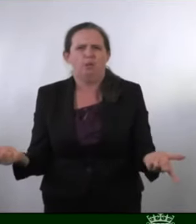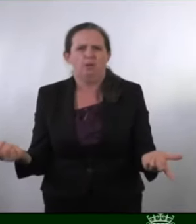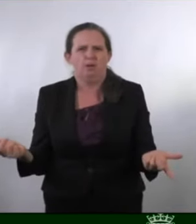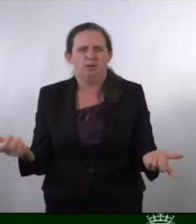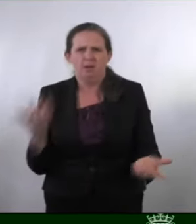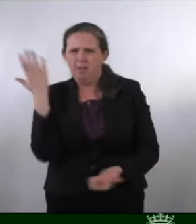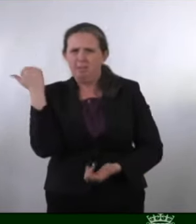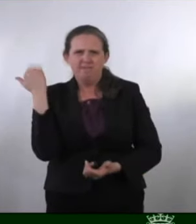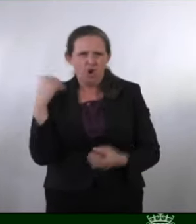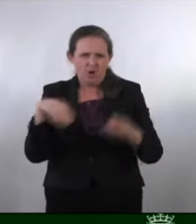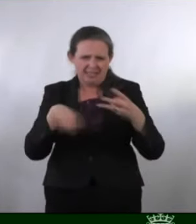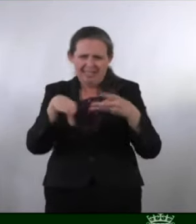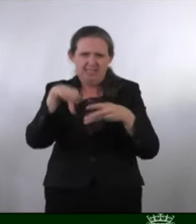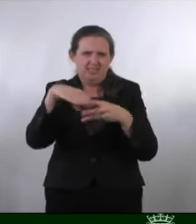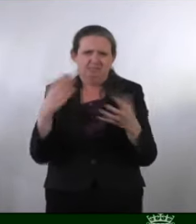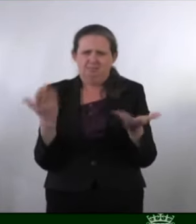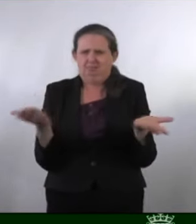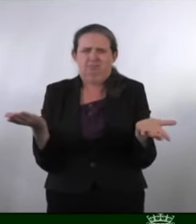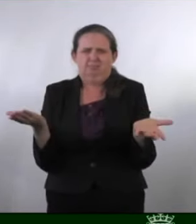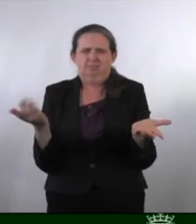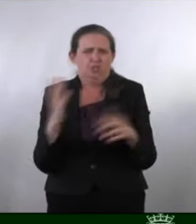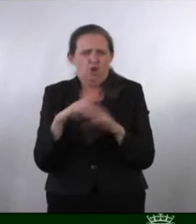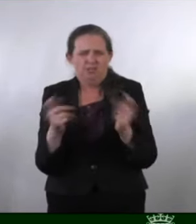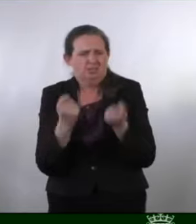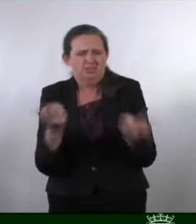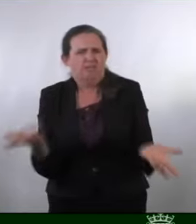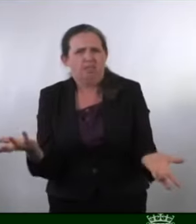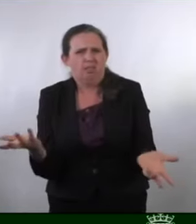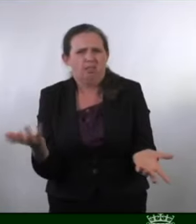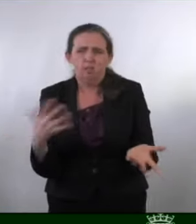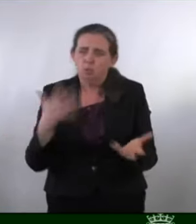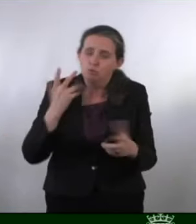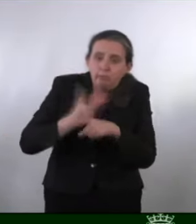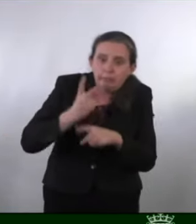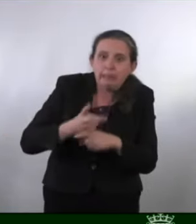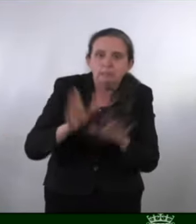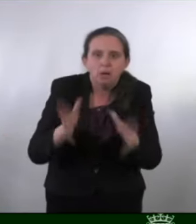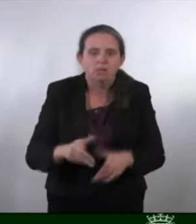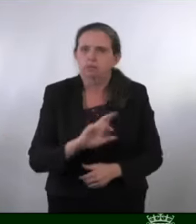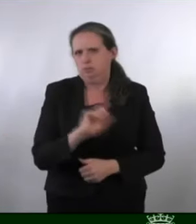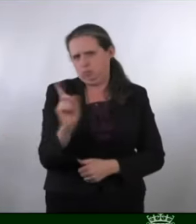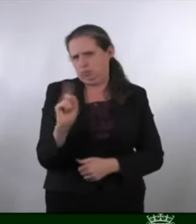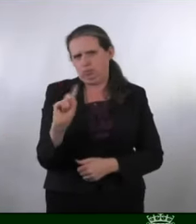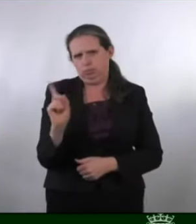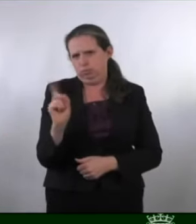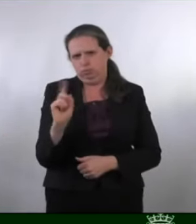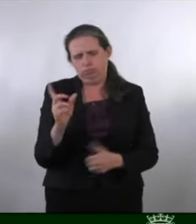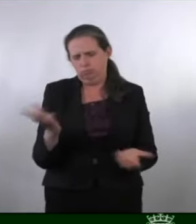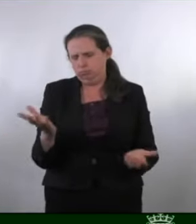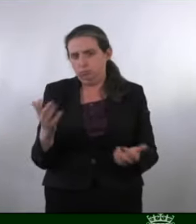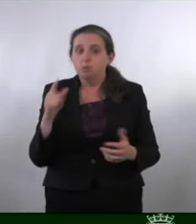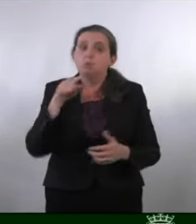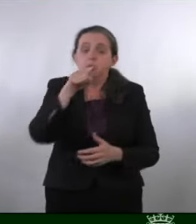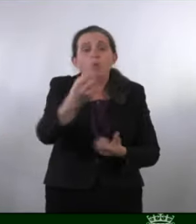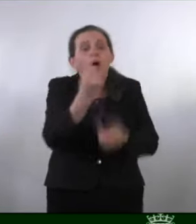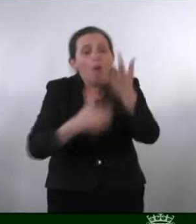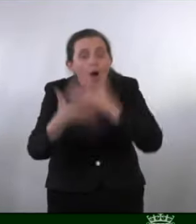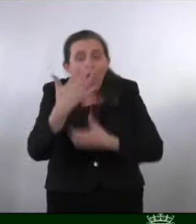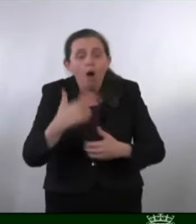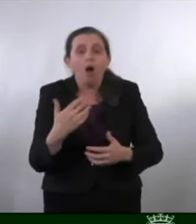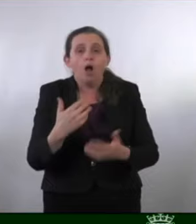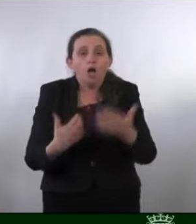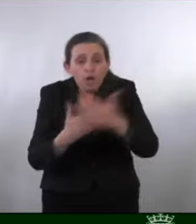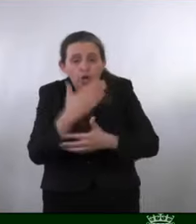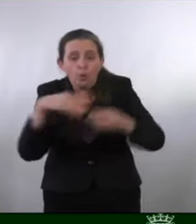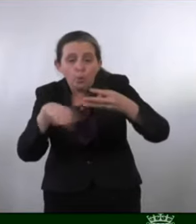system before, and nobody wants a repeat of that. Now, I accept that the new tiers are different to the old